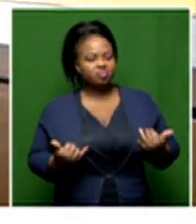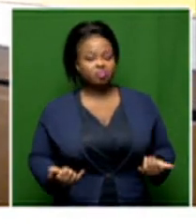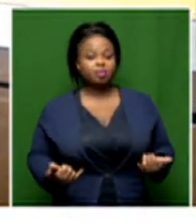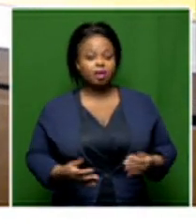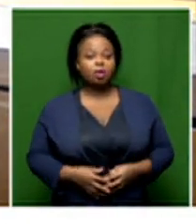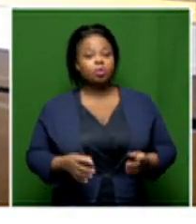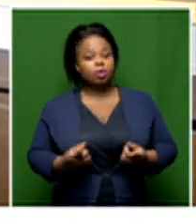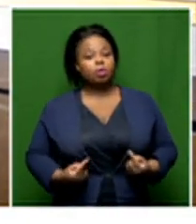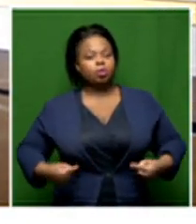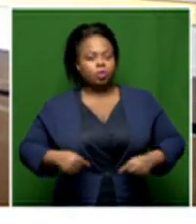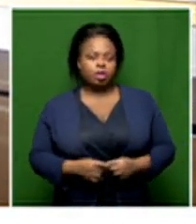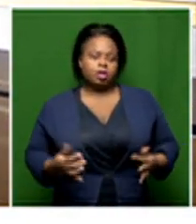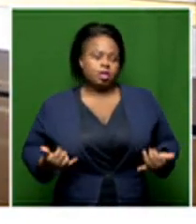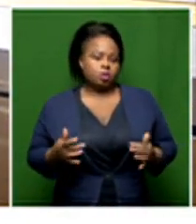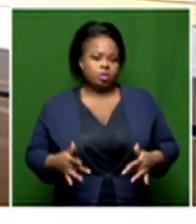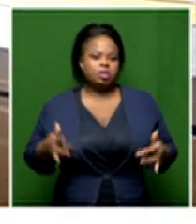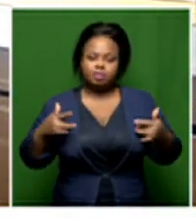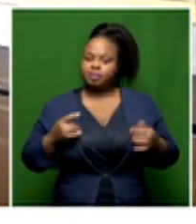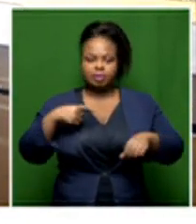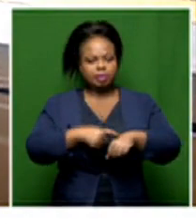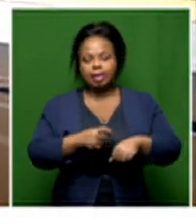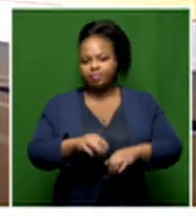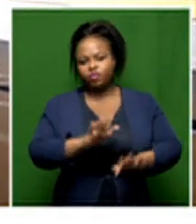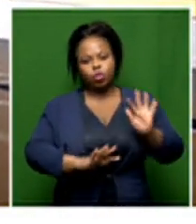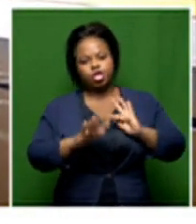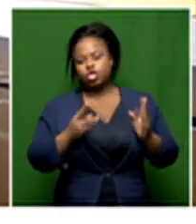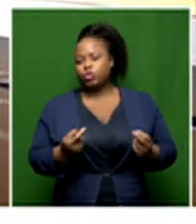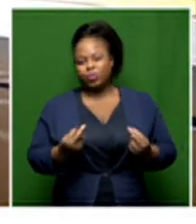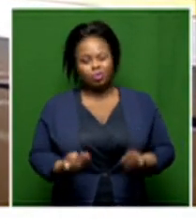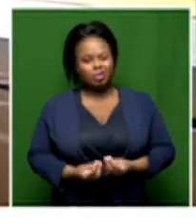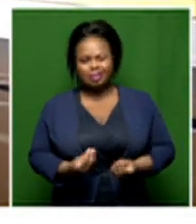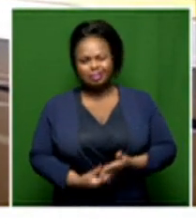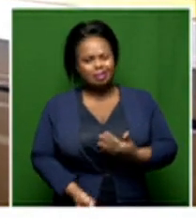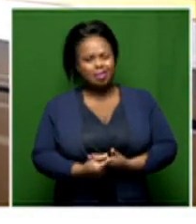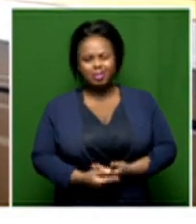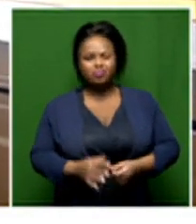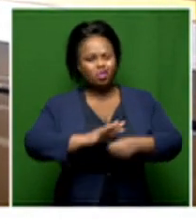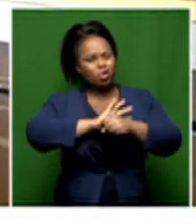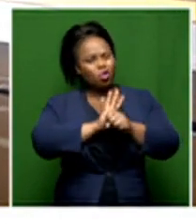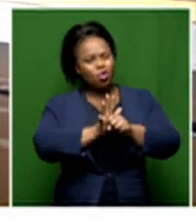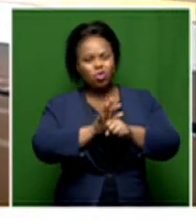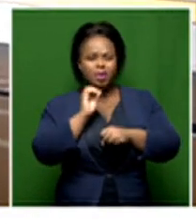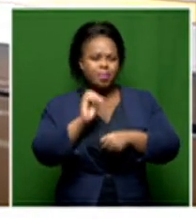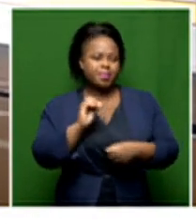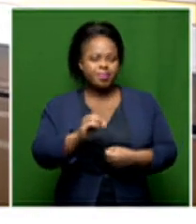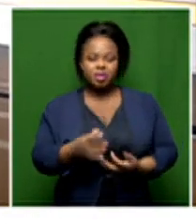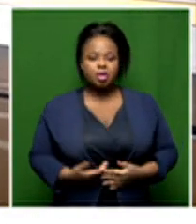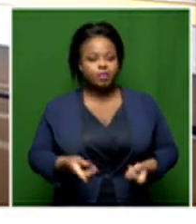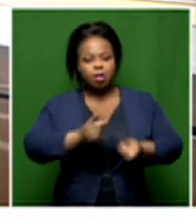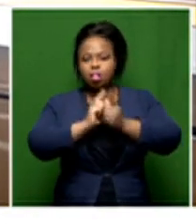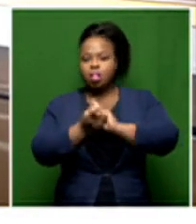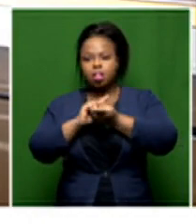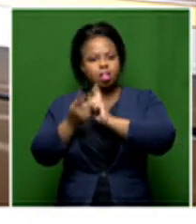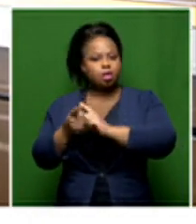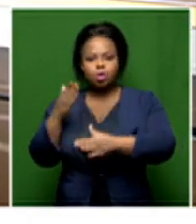living in, unprecedented times, living with this pandemic, and we've seen so many changes in and